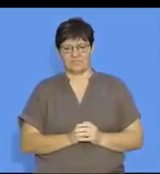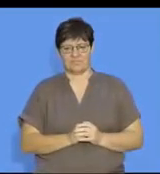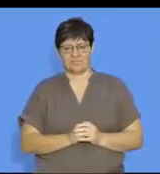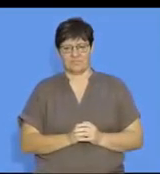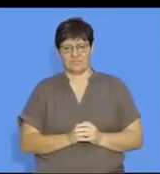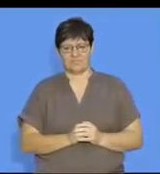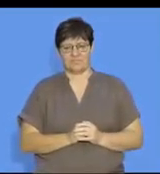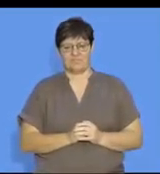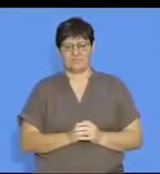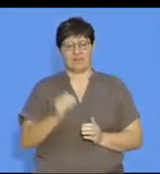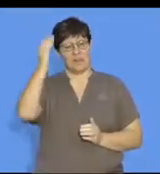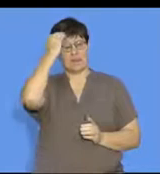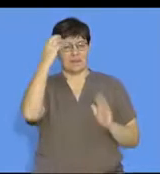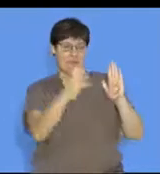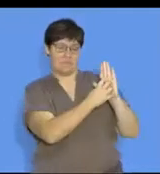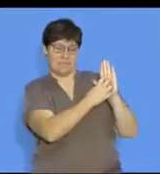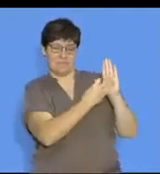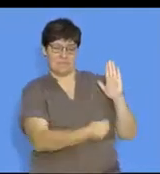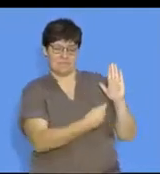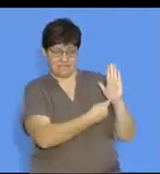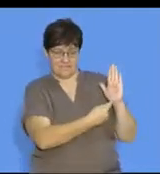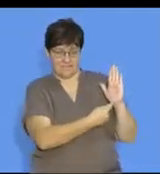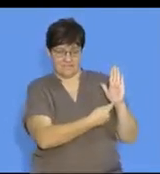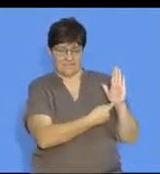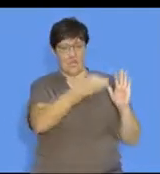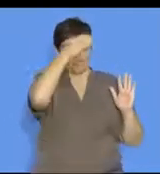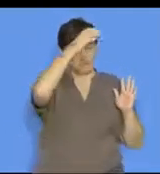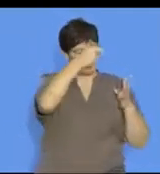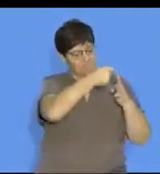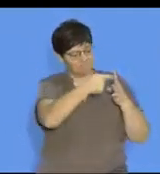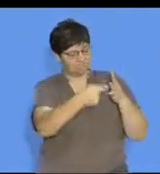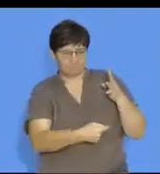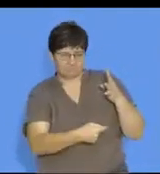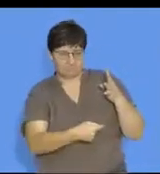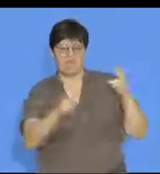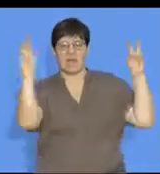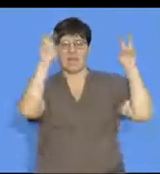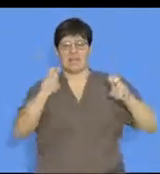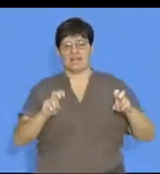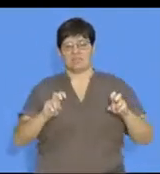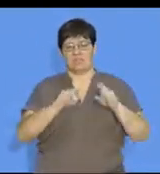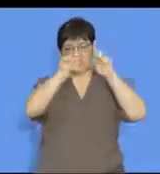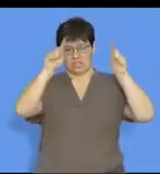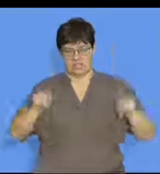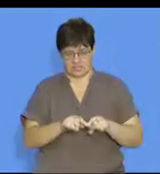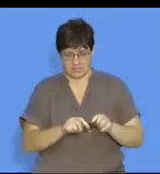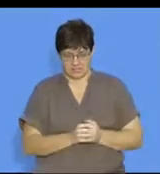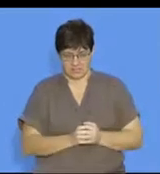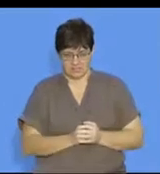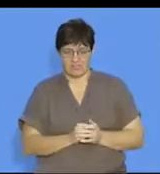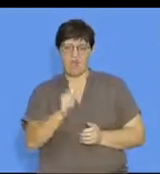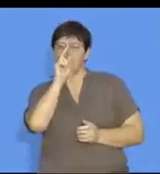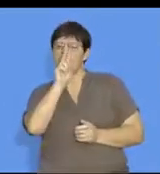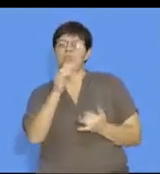Now, here's the mind map in terms of the concepts that have got to do with electric circuits. So what exactly are we looking